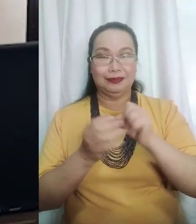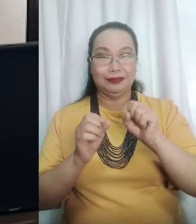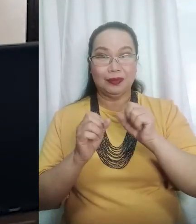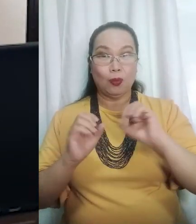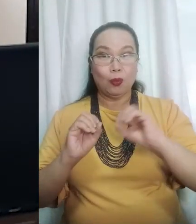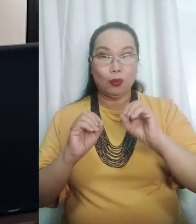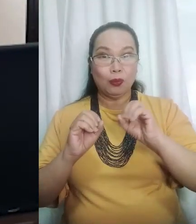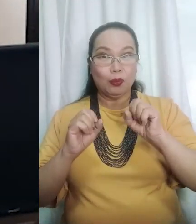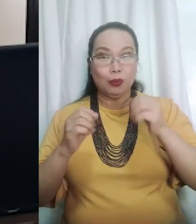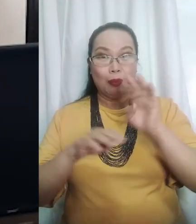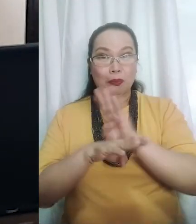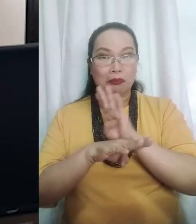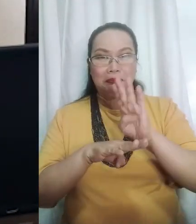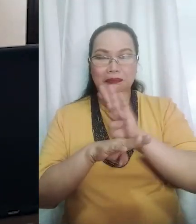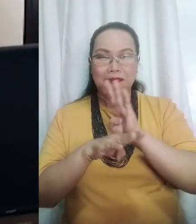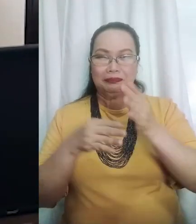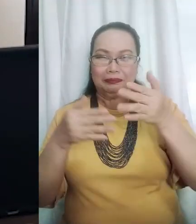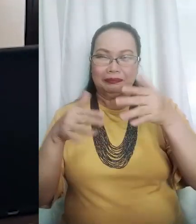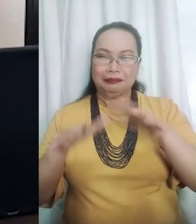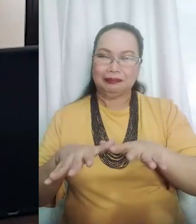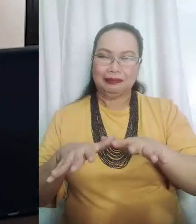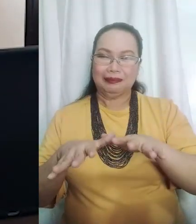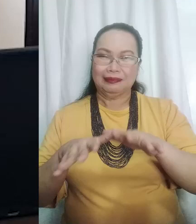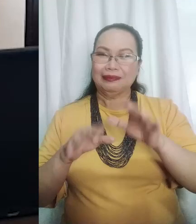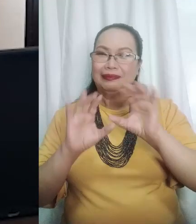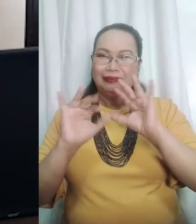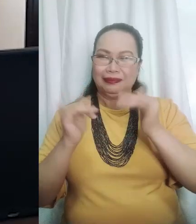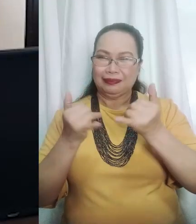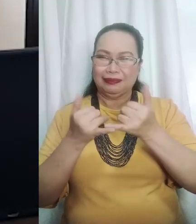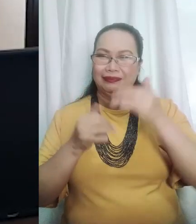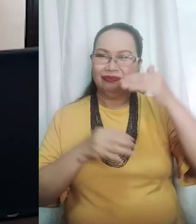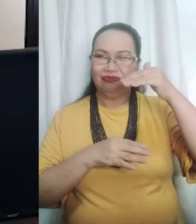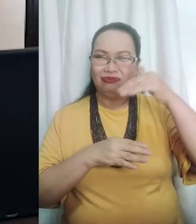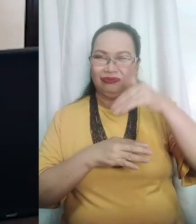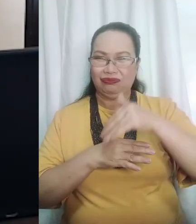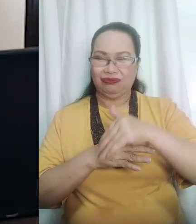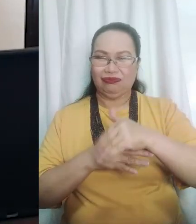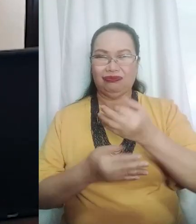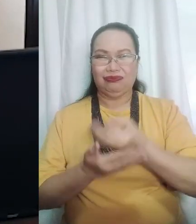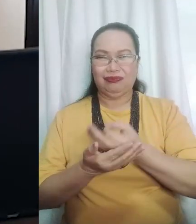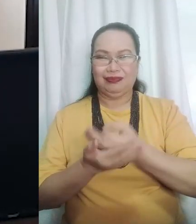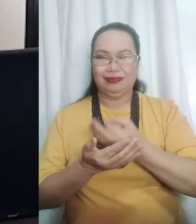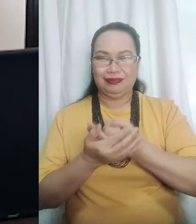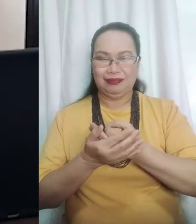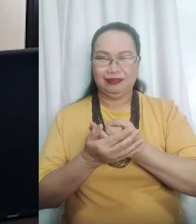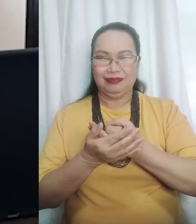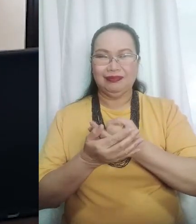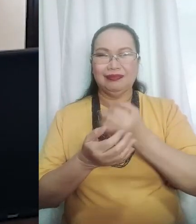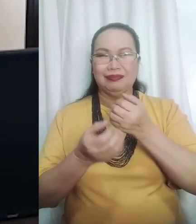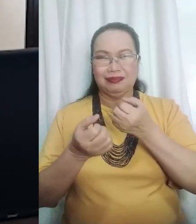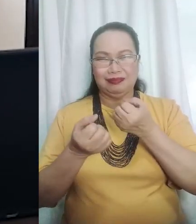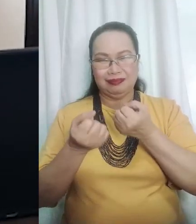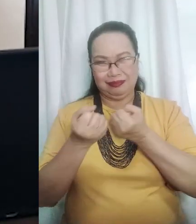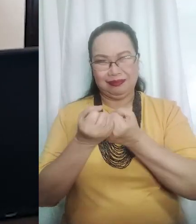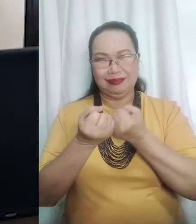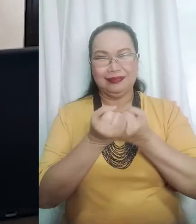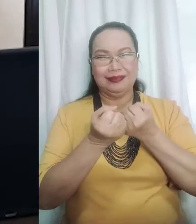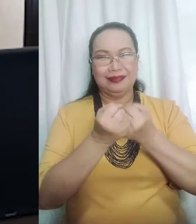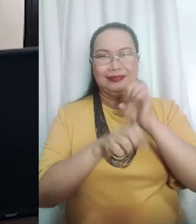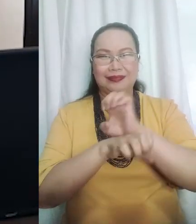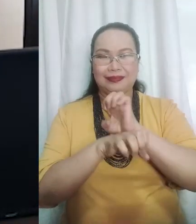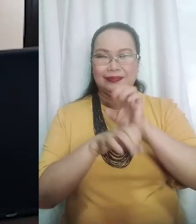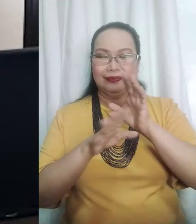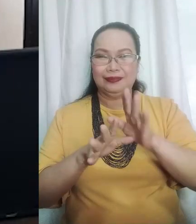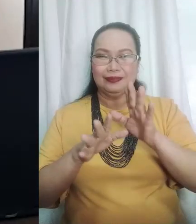company's savings started to deplete as we supported our workers financially and gave them ayuda. We were in a